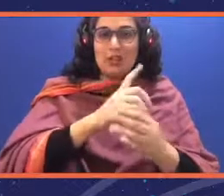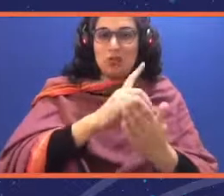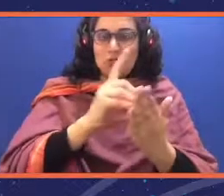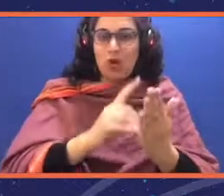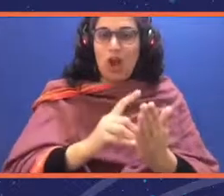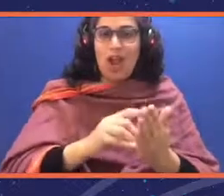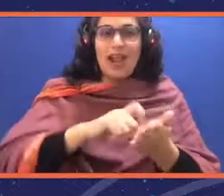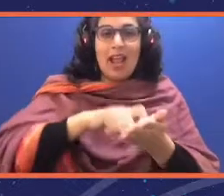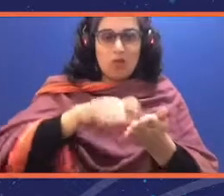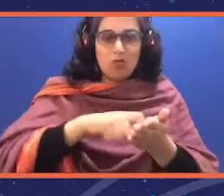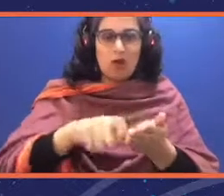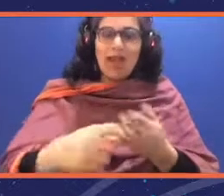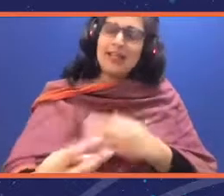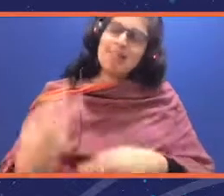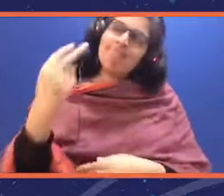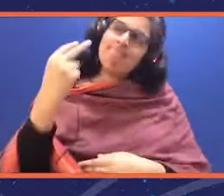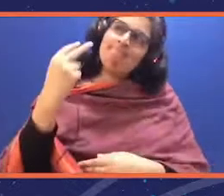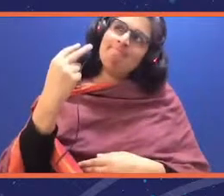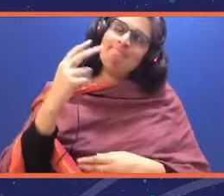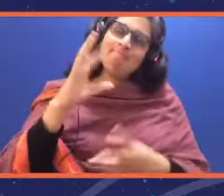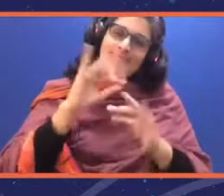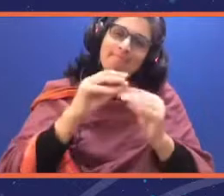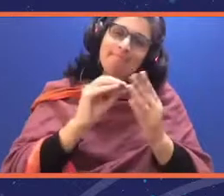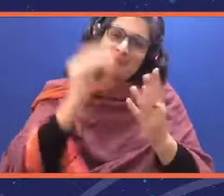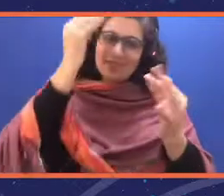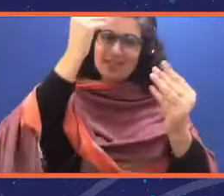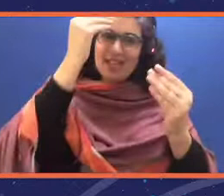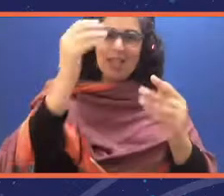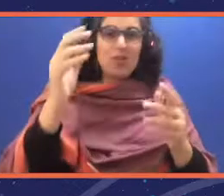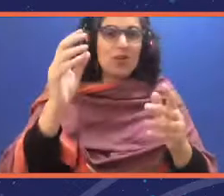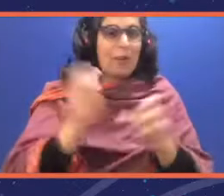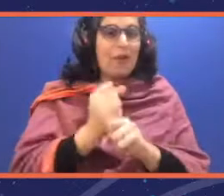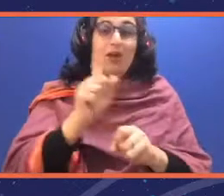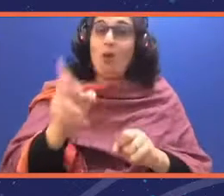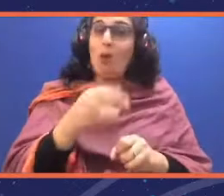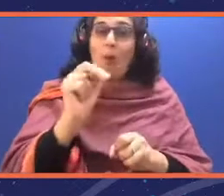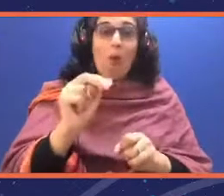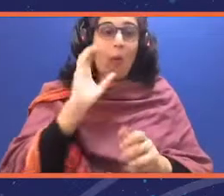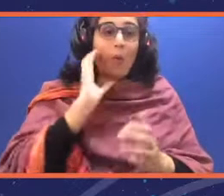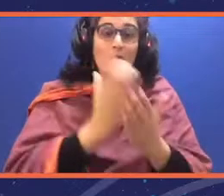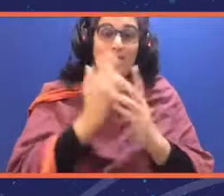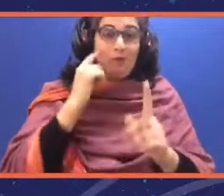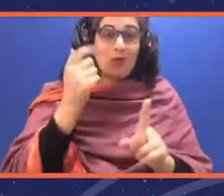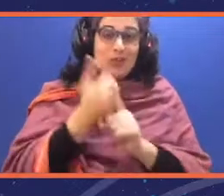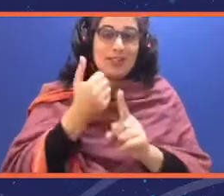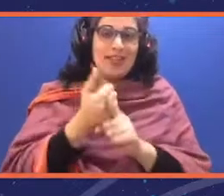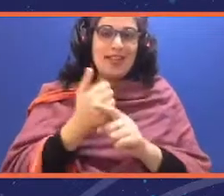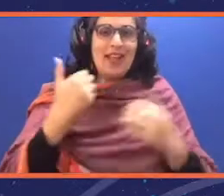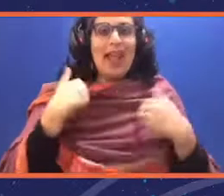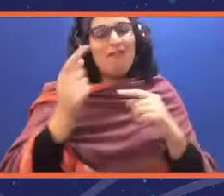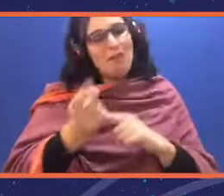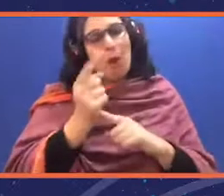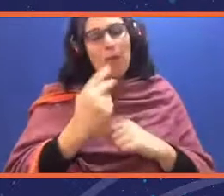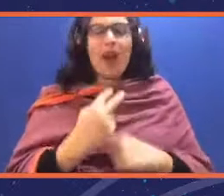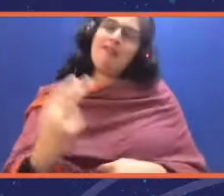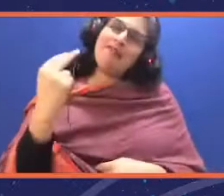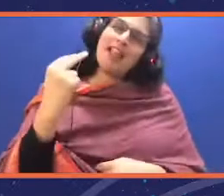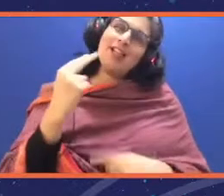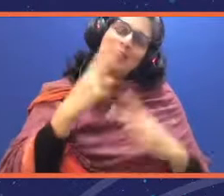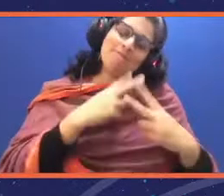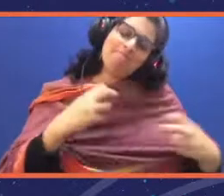to reflect, and you could even create your own portrait for yourself and have a moment of reflection and create art